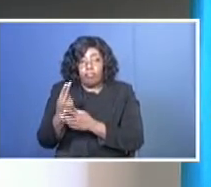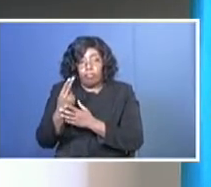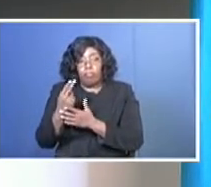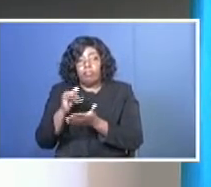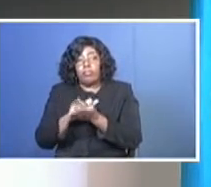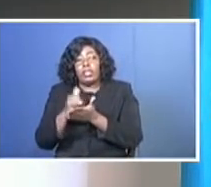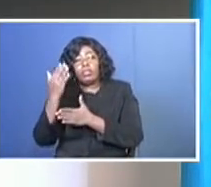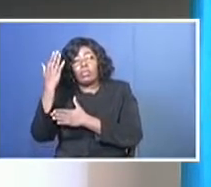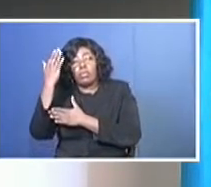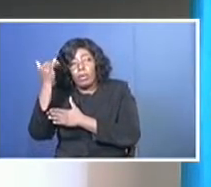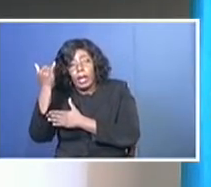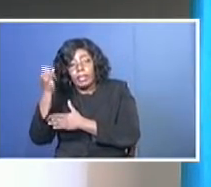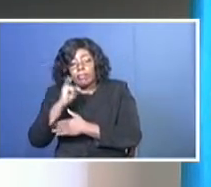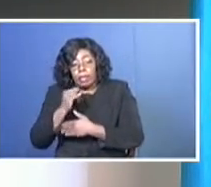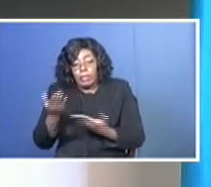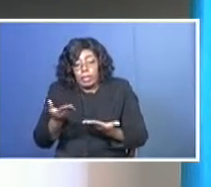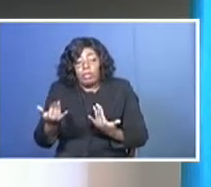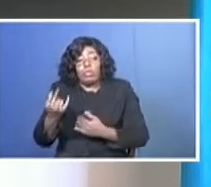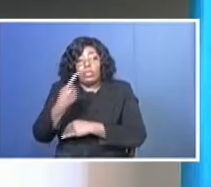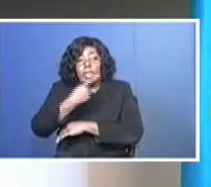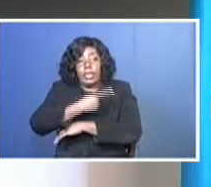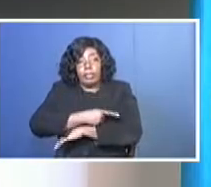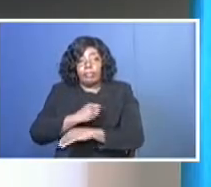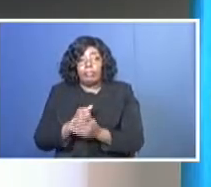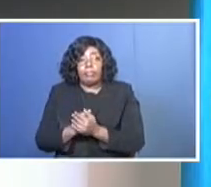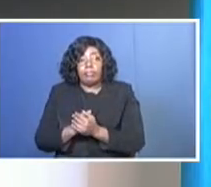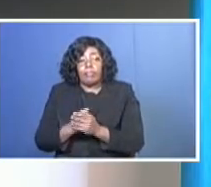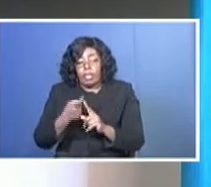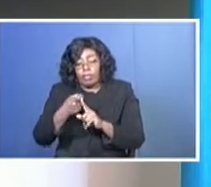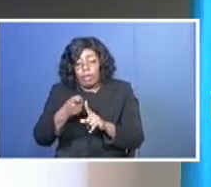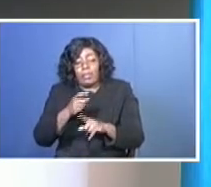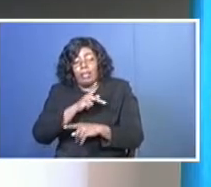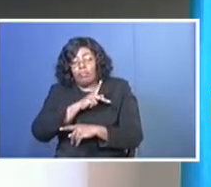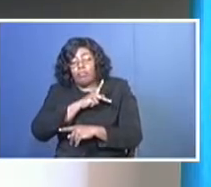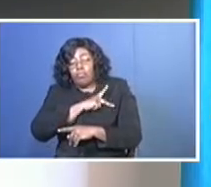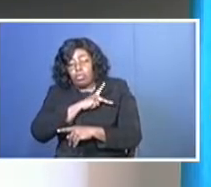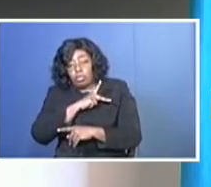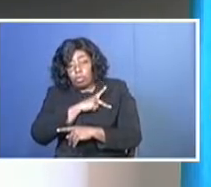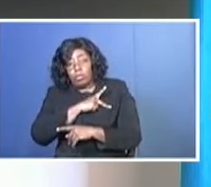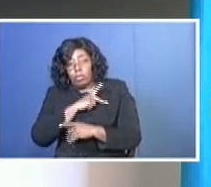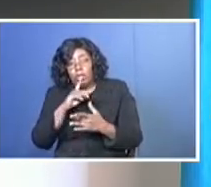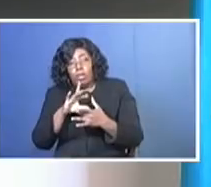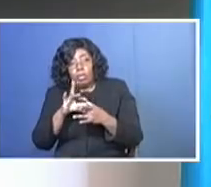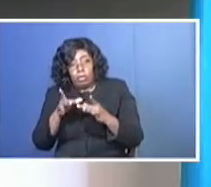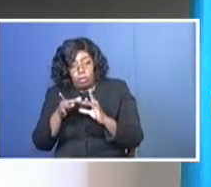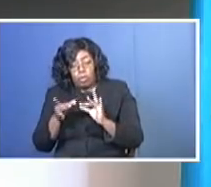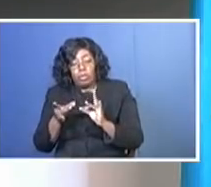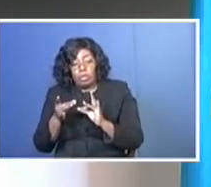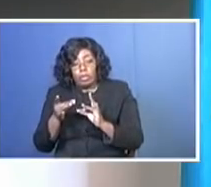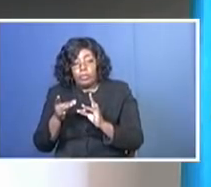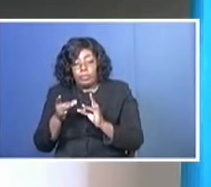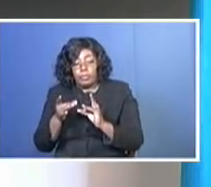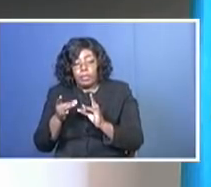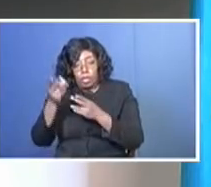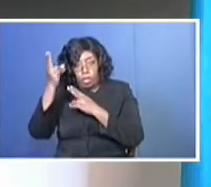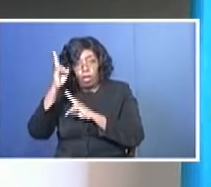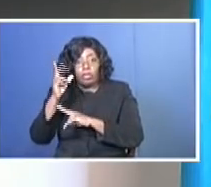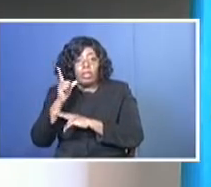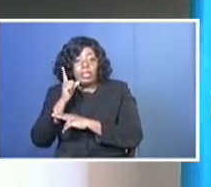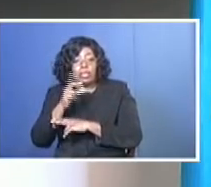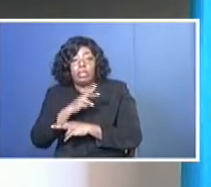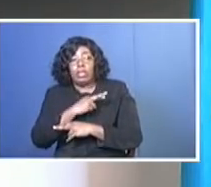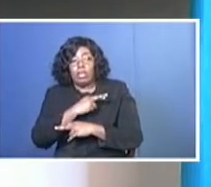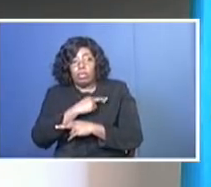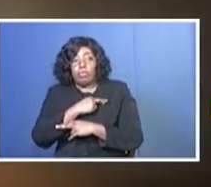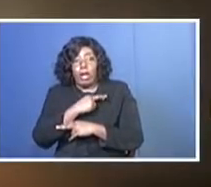is why I'm here today. It's against that personal backdrop that Minister of State for Social Services, the Honourable Lisa